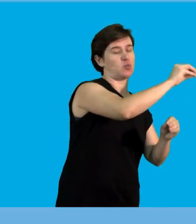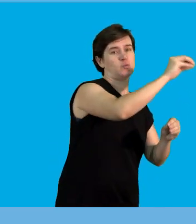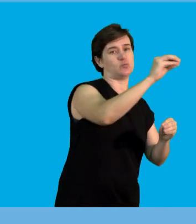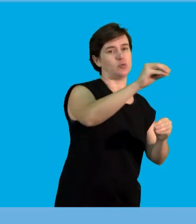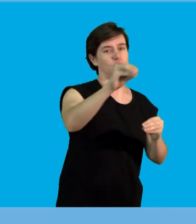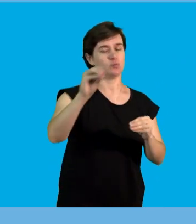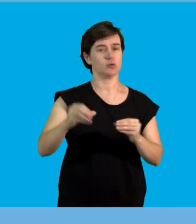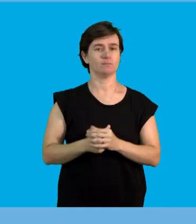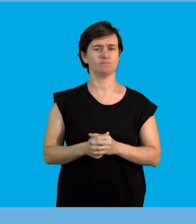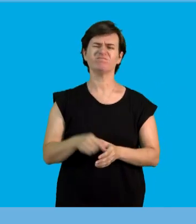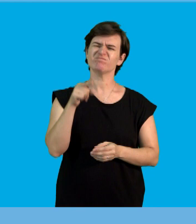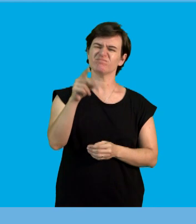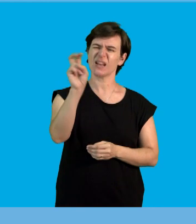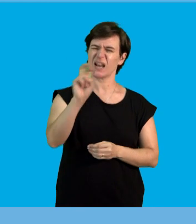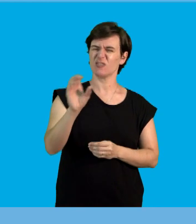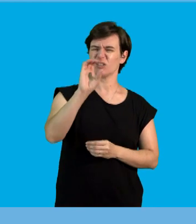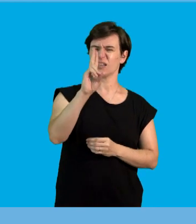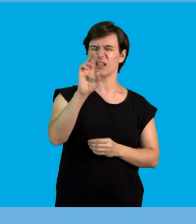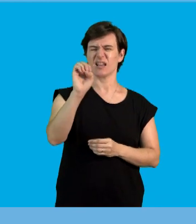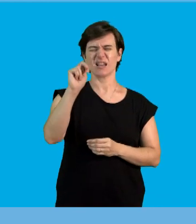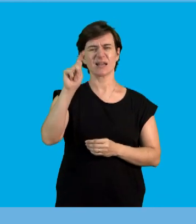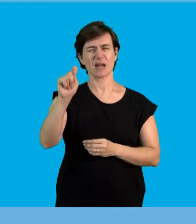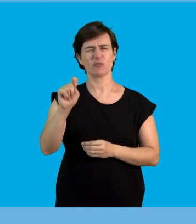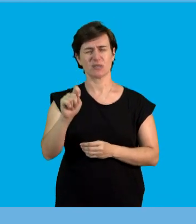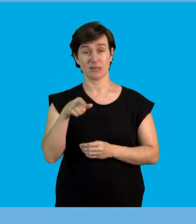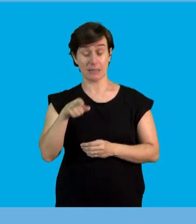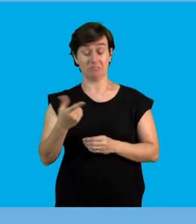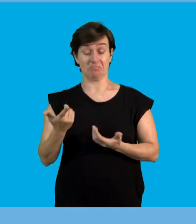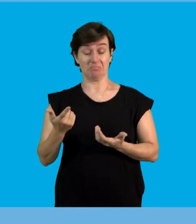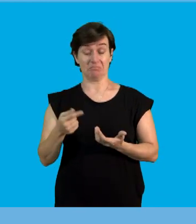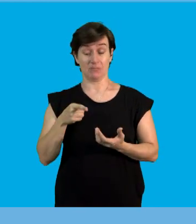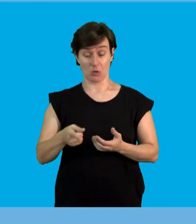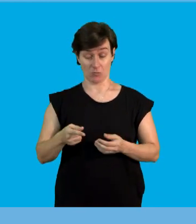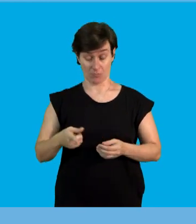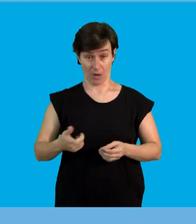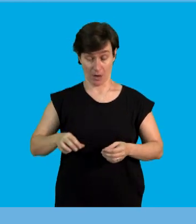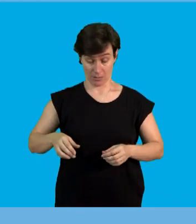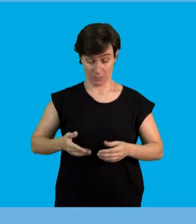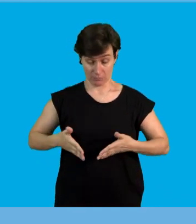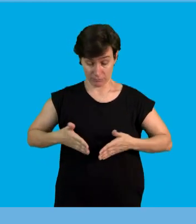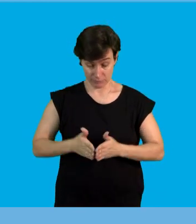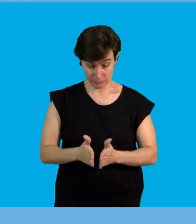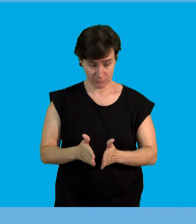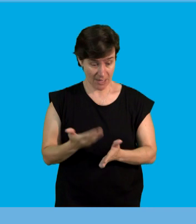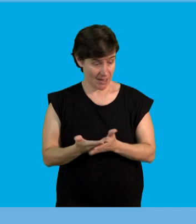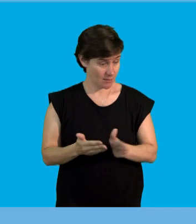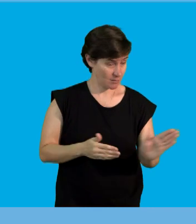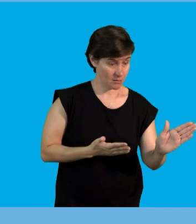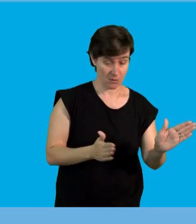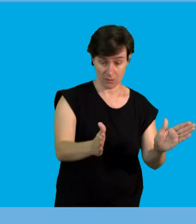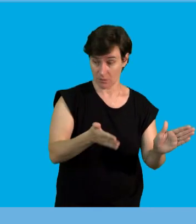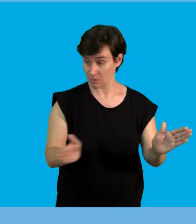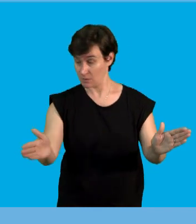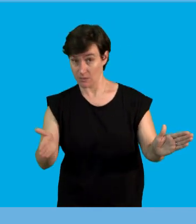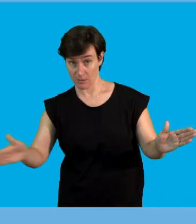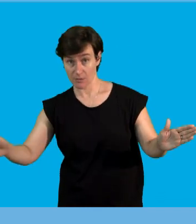to the current? The current in parallel will divide when it enters the separate branches. So because there's more than